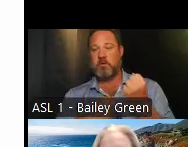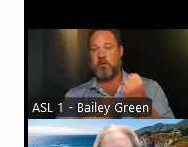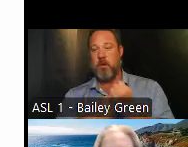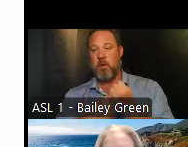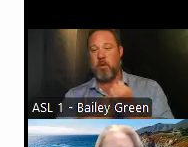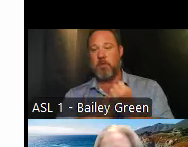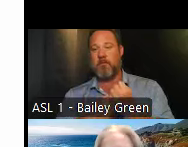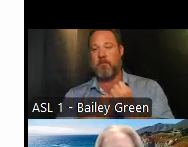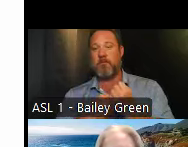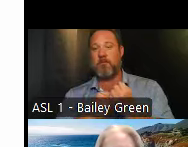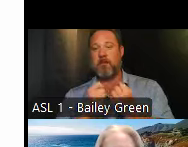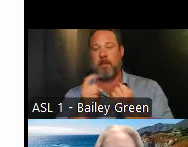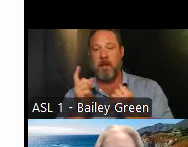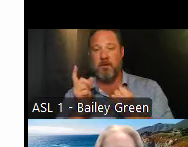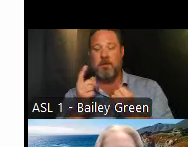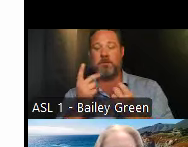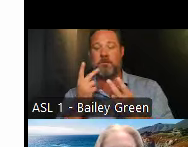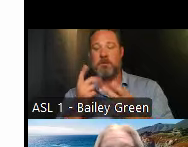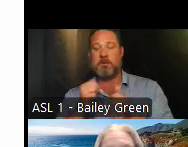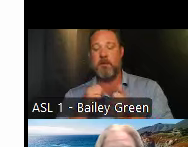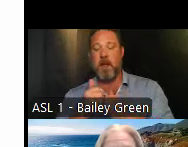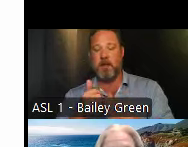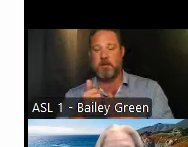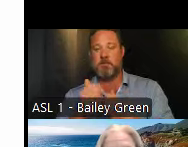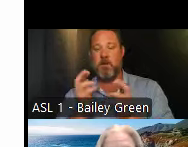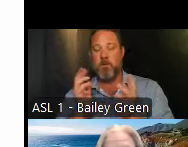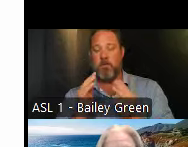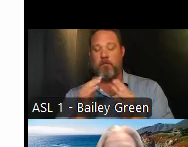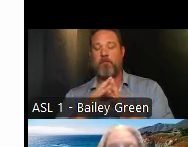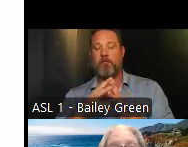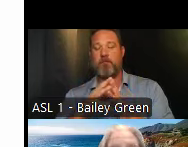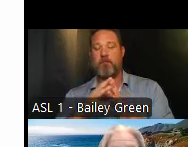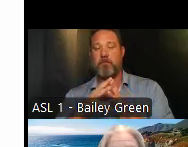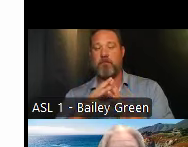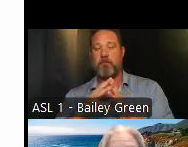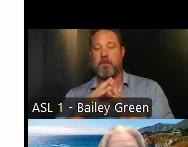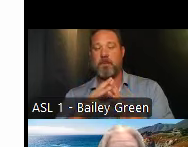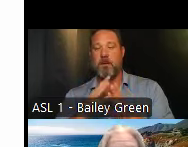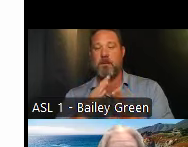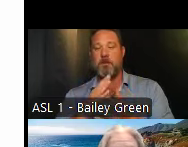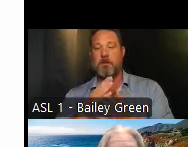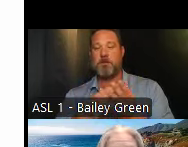of this legislation and very much hoping that we see it pass this time. The bill is some of the issues that